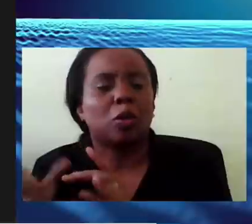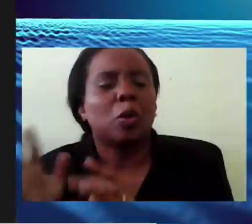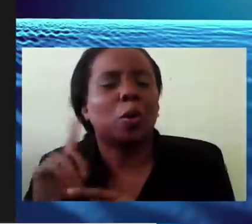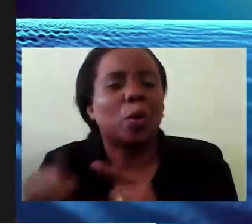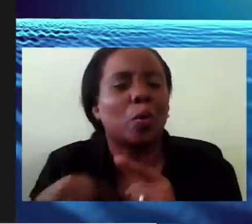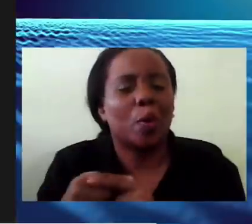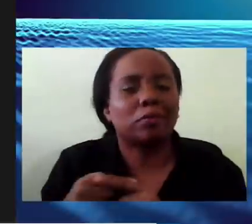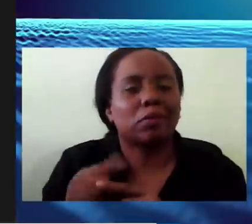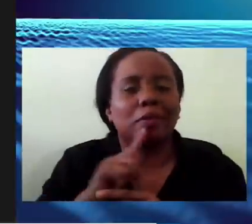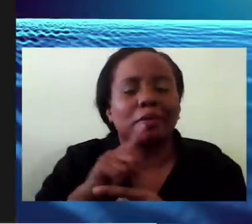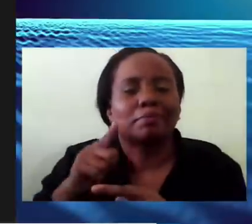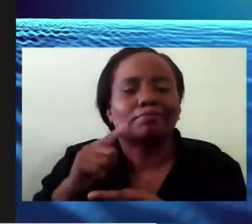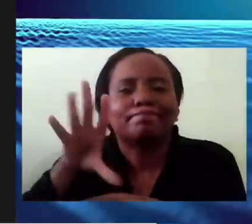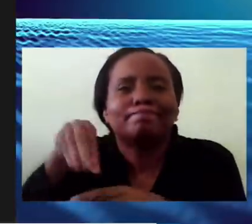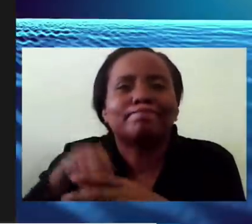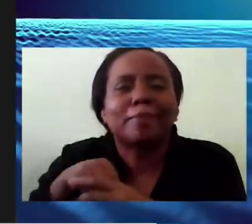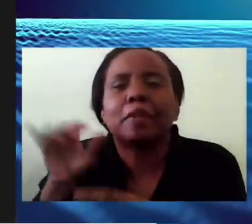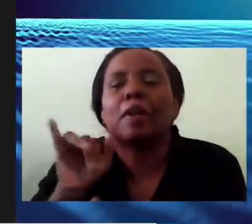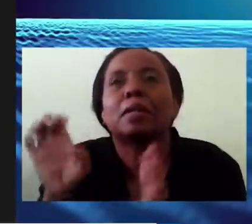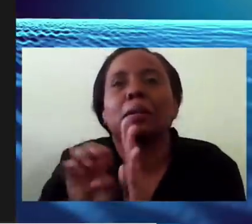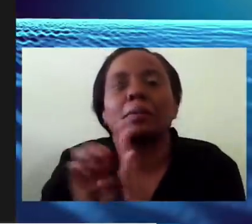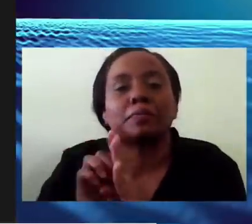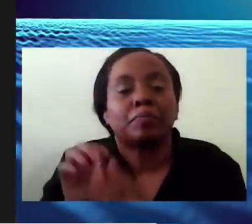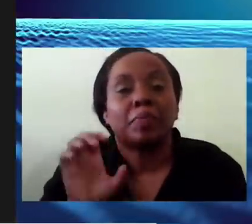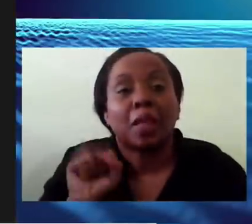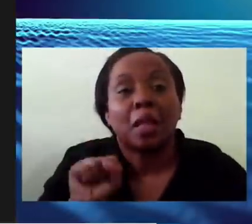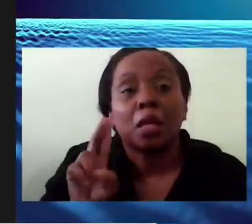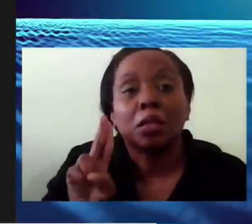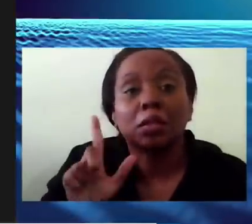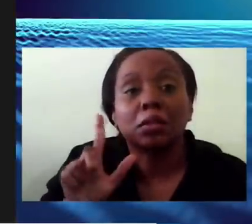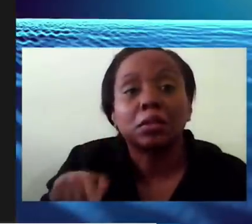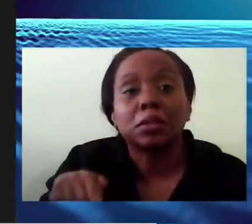as in sulfur springs in St. Lucia, right?